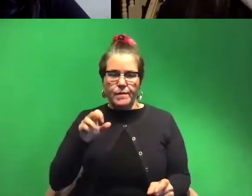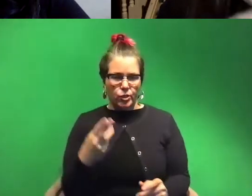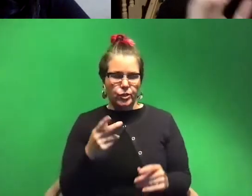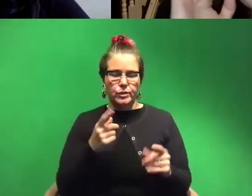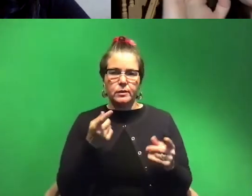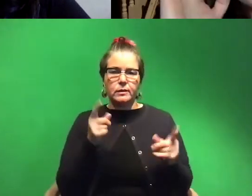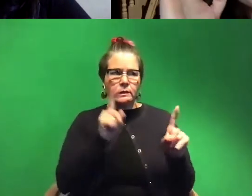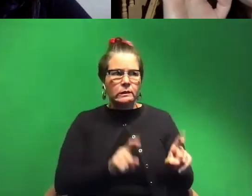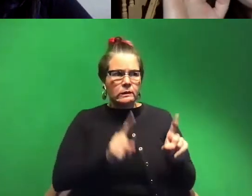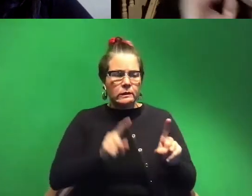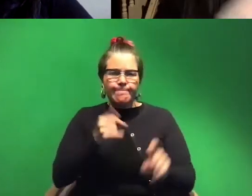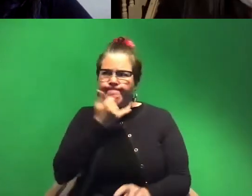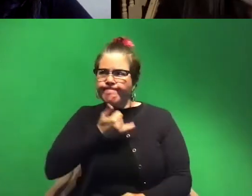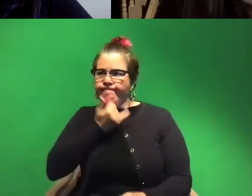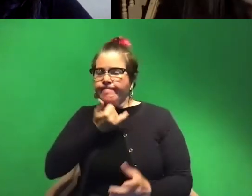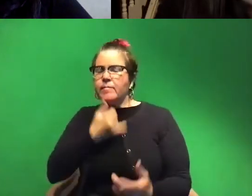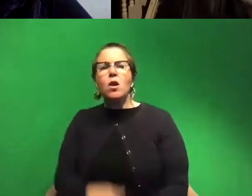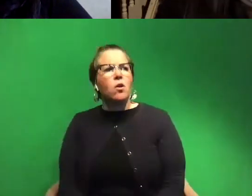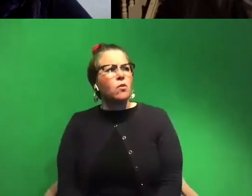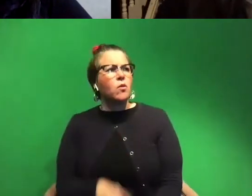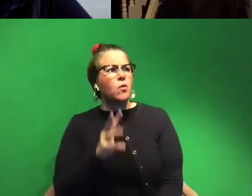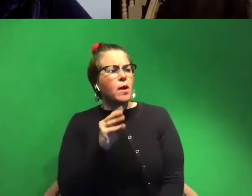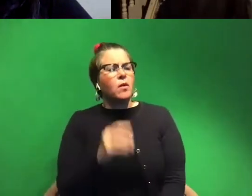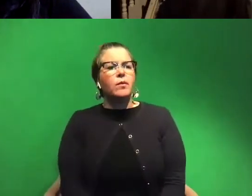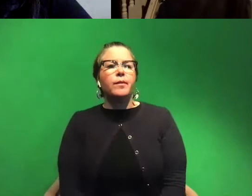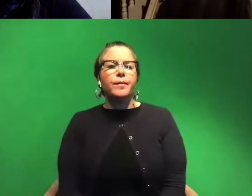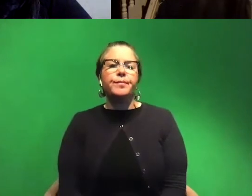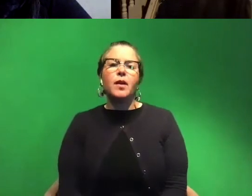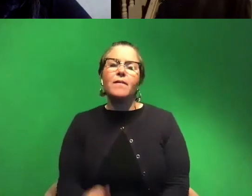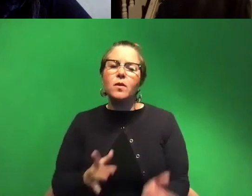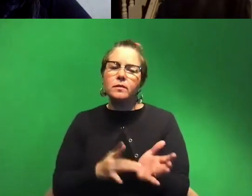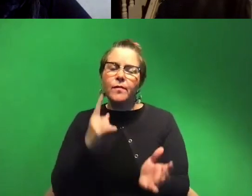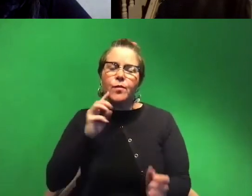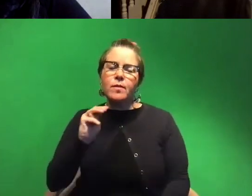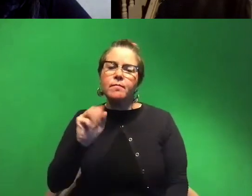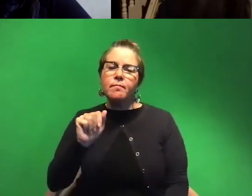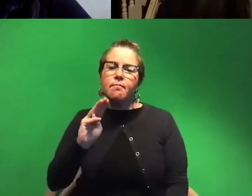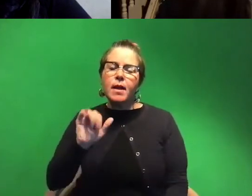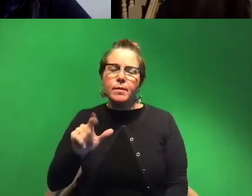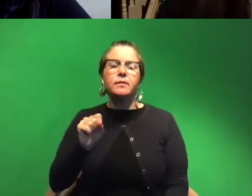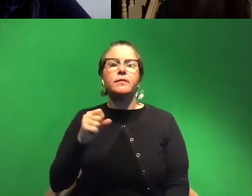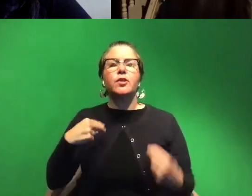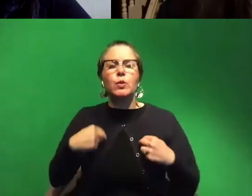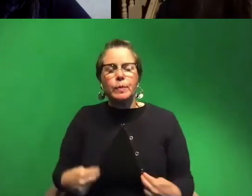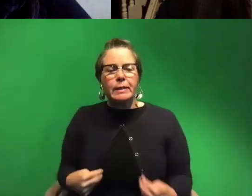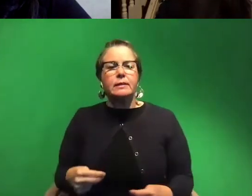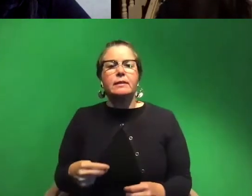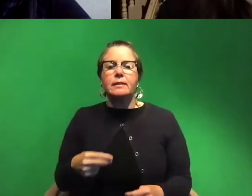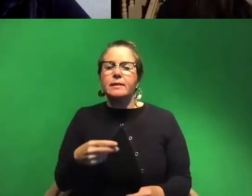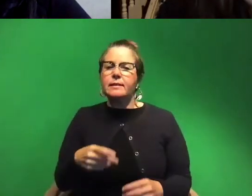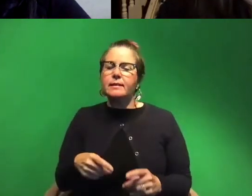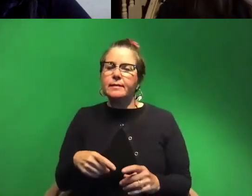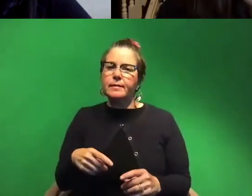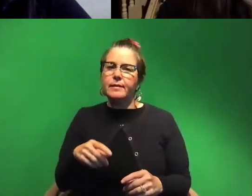error. Oh, wow. So all of those are optimized for mammals. They're really optimized for humans. The way that the kits and the